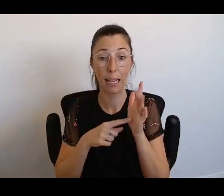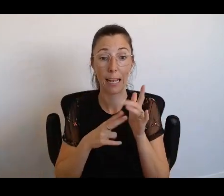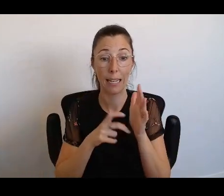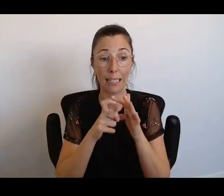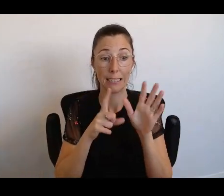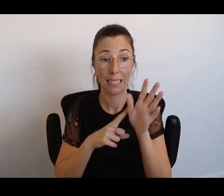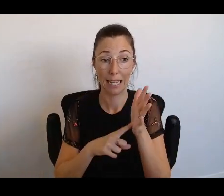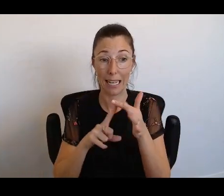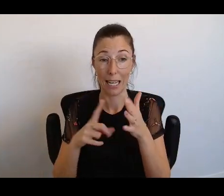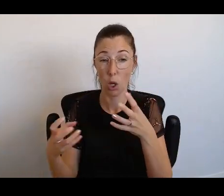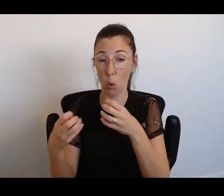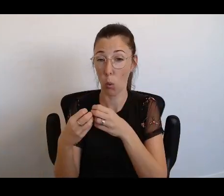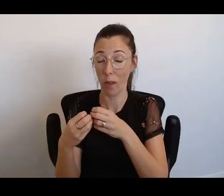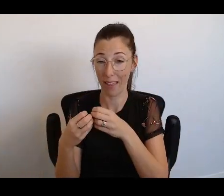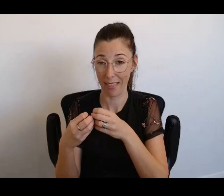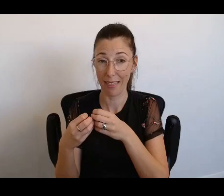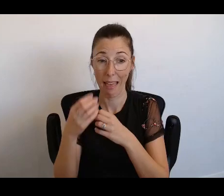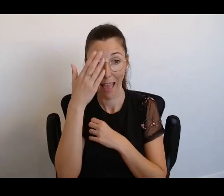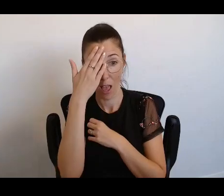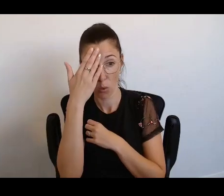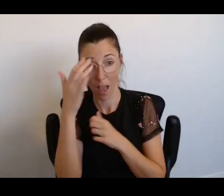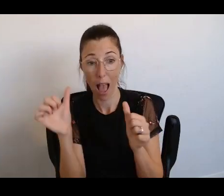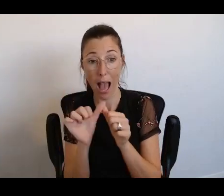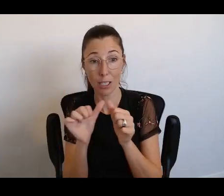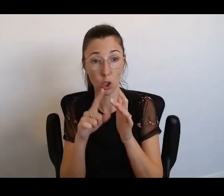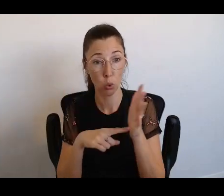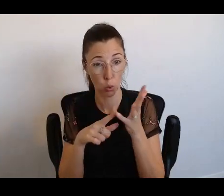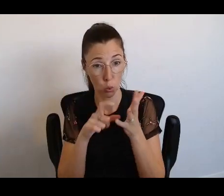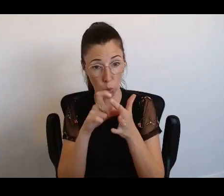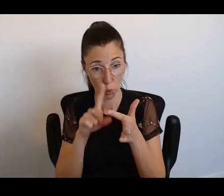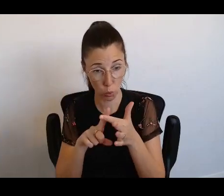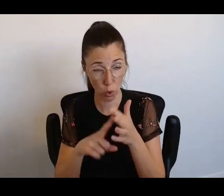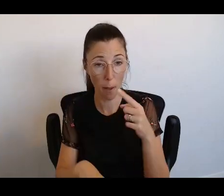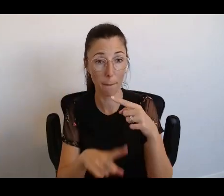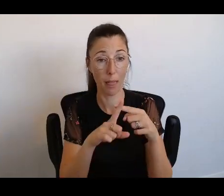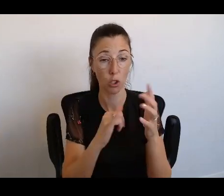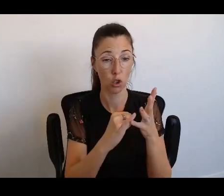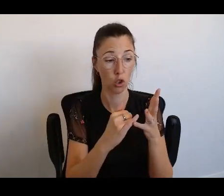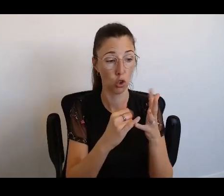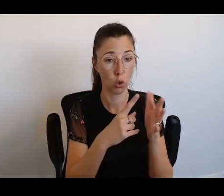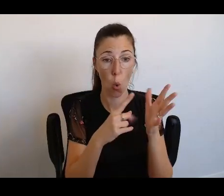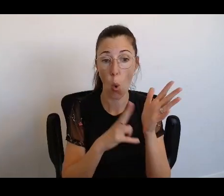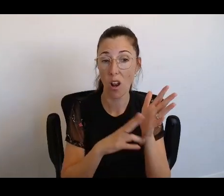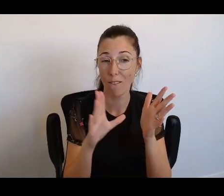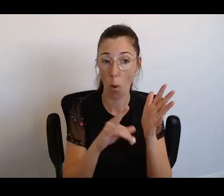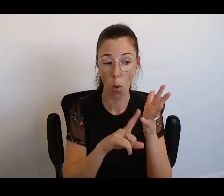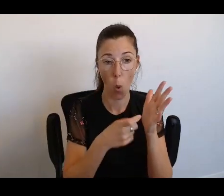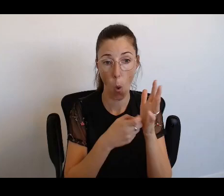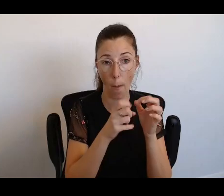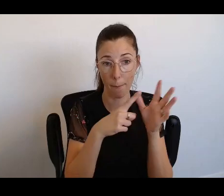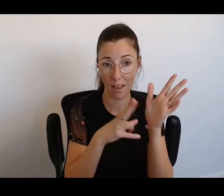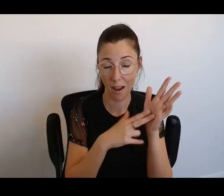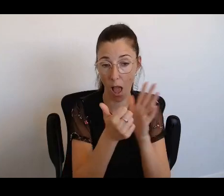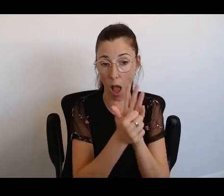Auntie Jude Barlow as Elder in Residence of this project, and Sean Guy from Urban Art Projects, who are the workshop responsible for